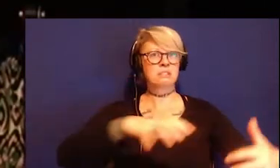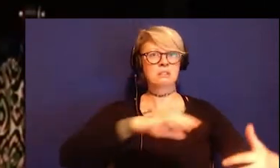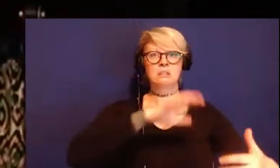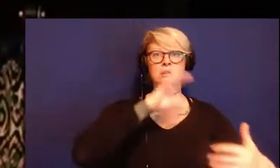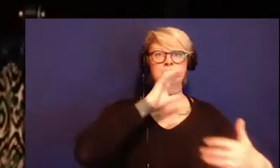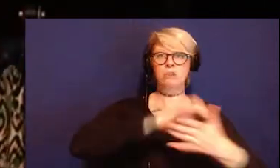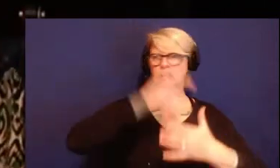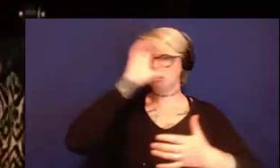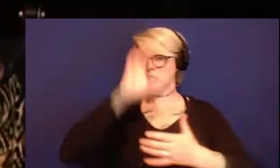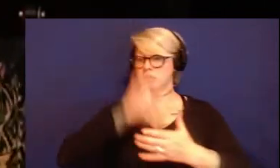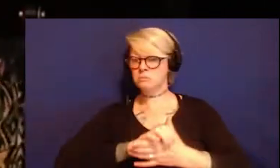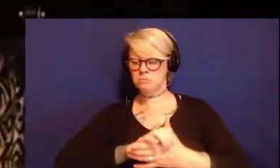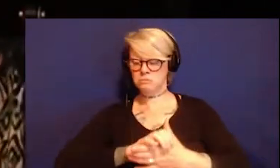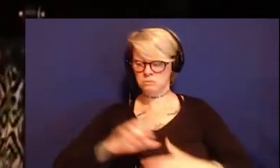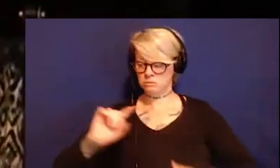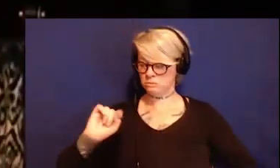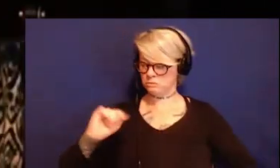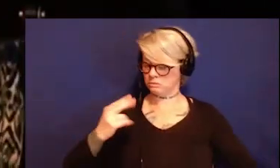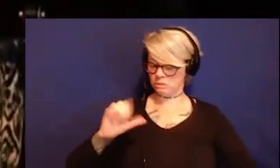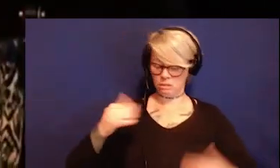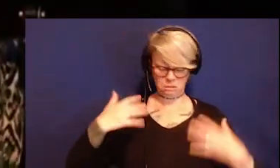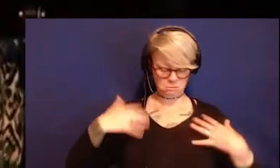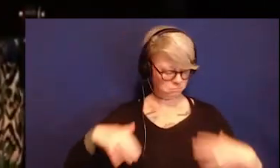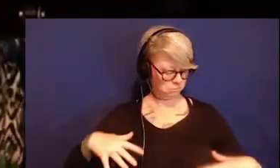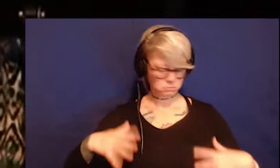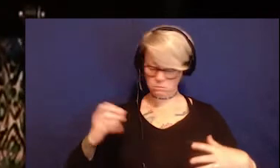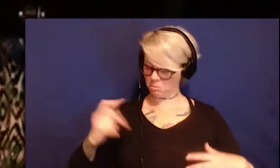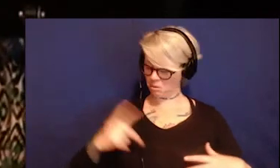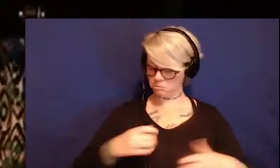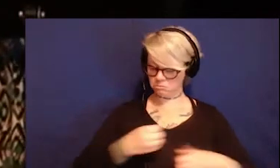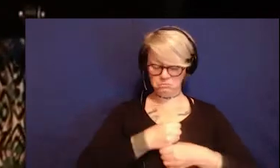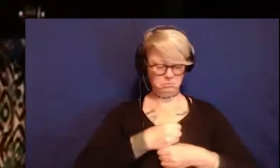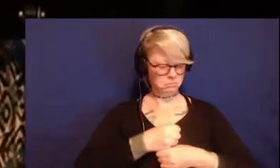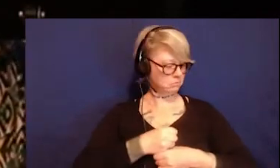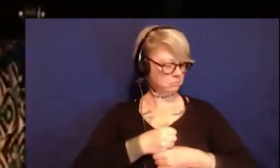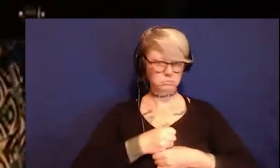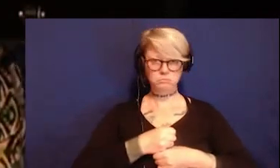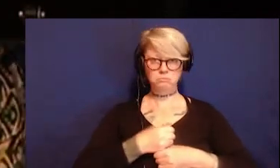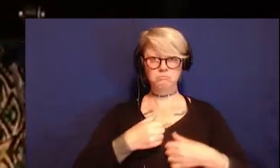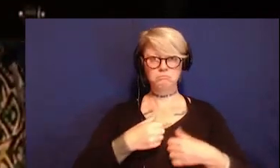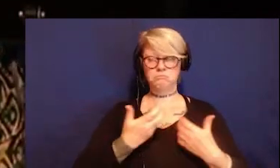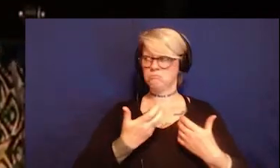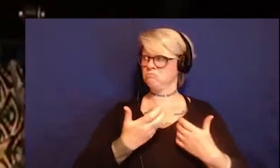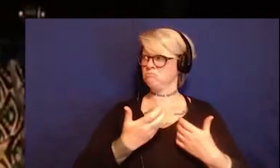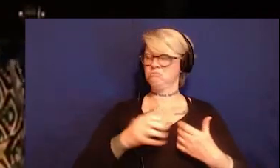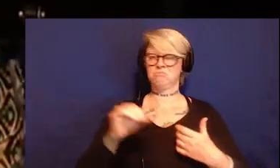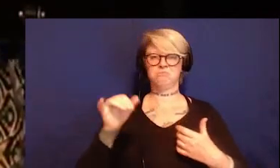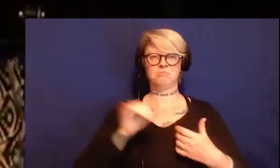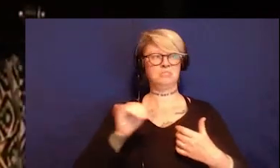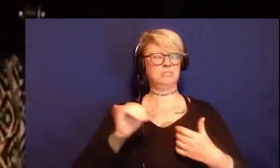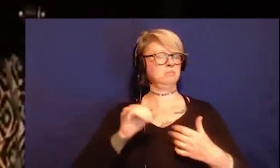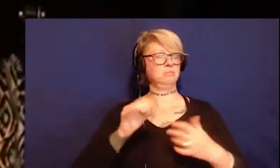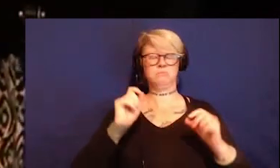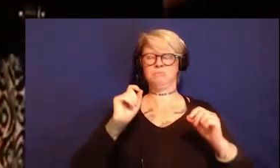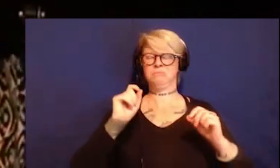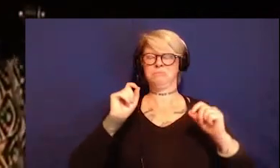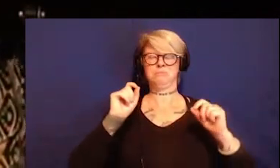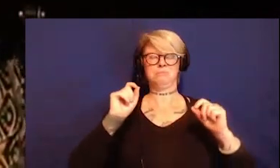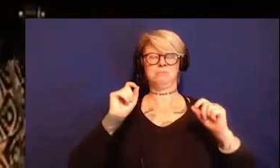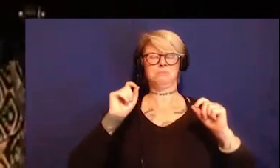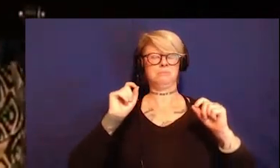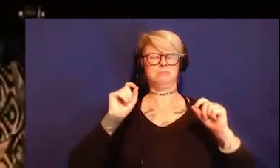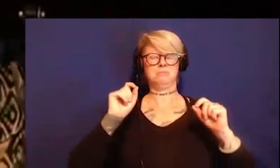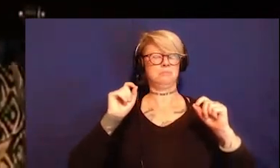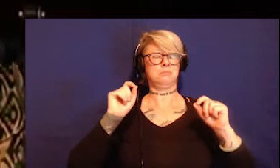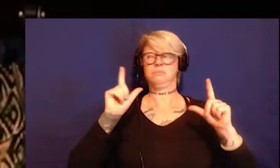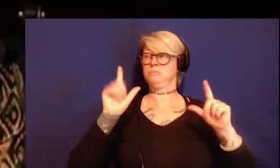her original clothes and body size. It's like nothing ever happened. Talia is slowly waking up, so